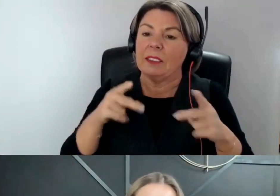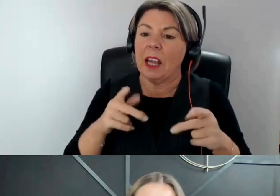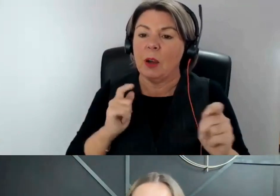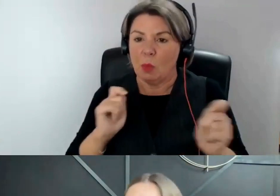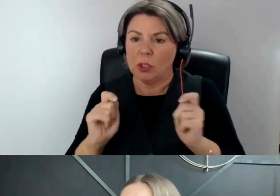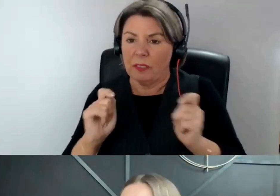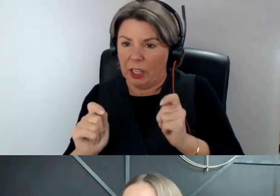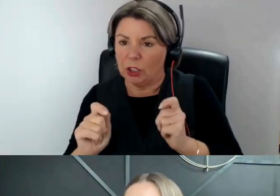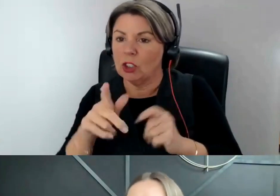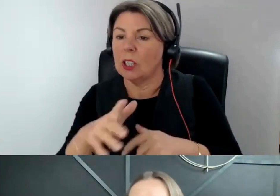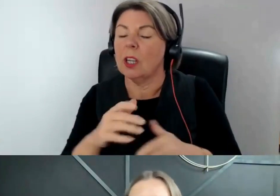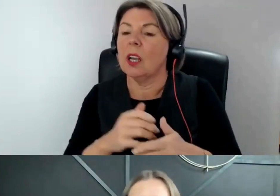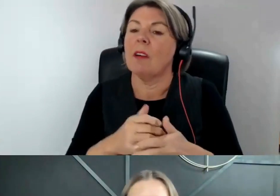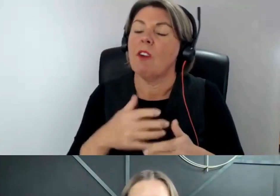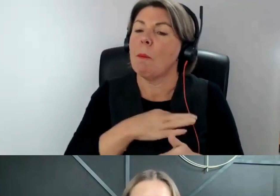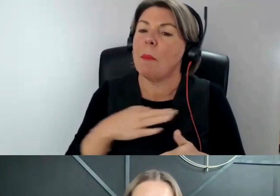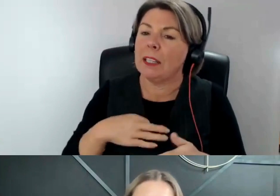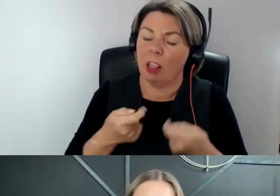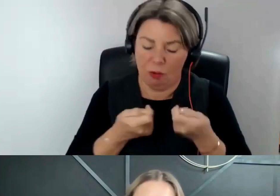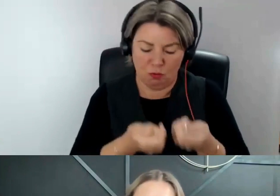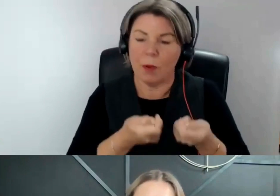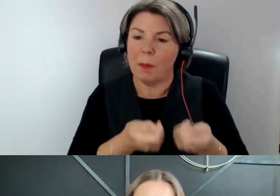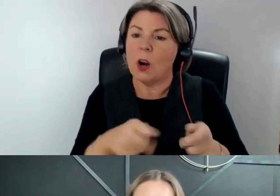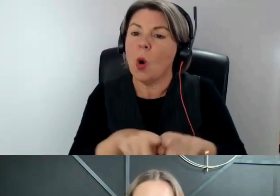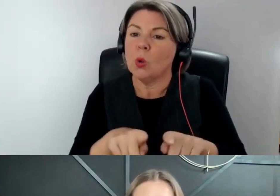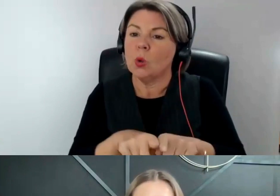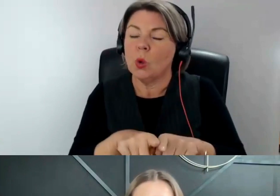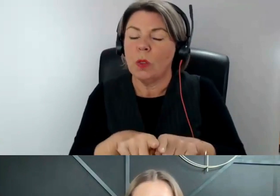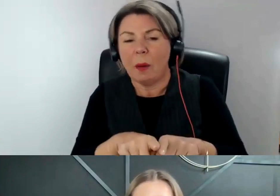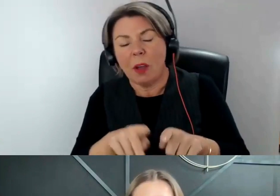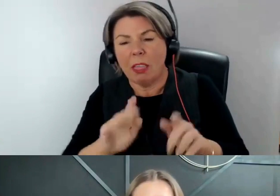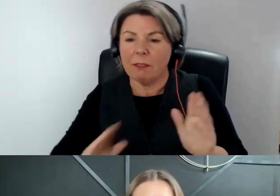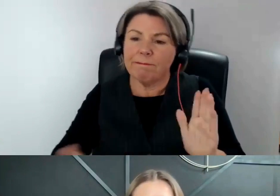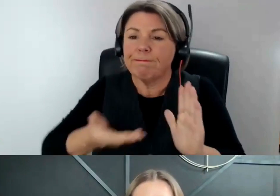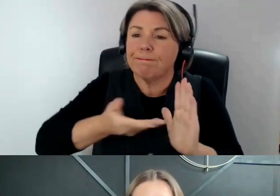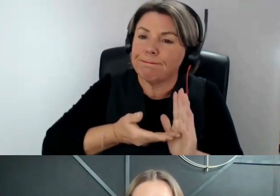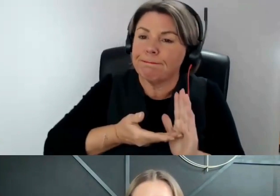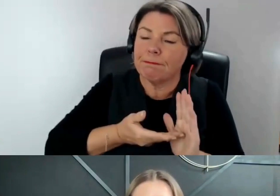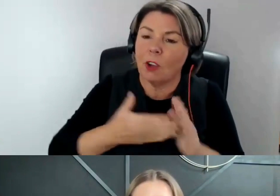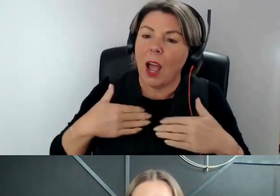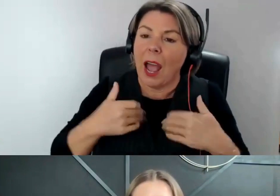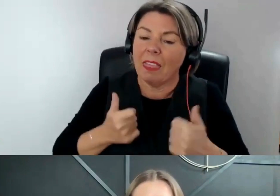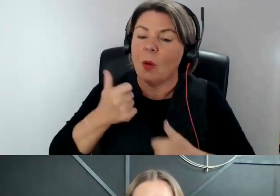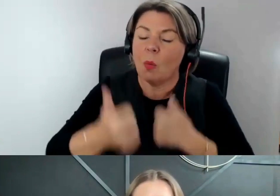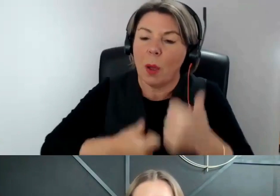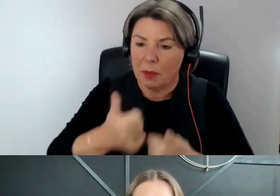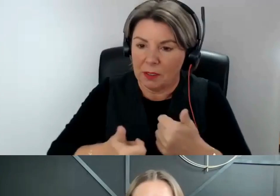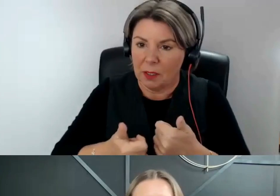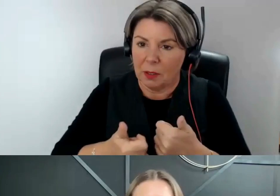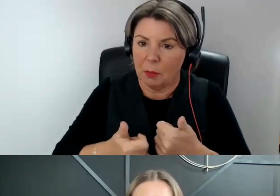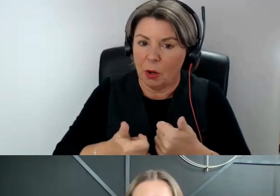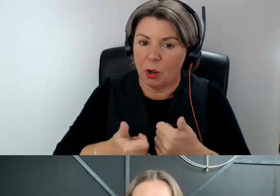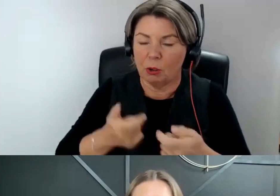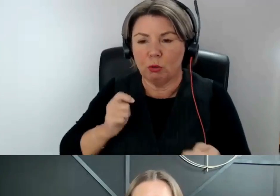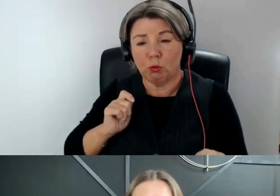in conjunction with medical treatments to enhance health and well-being. And you're trained also as a transformational